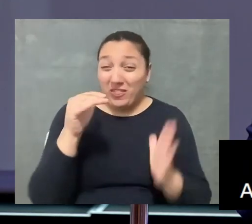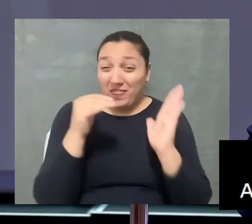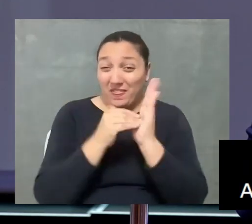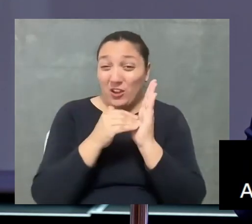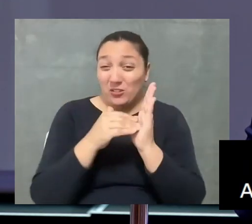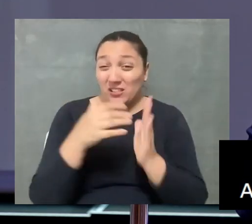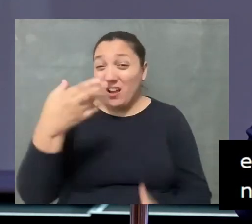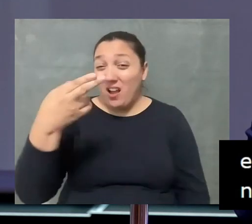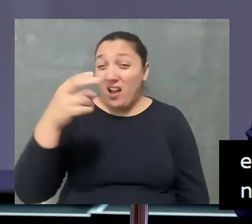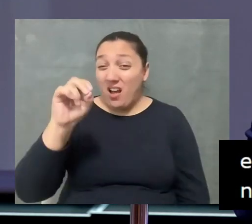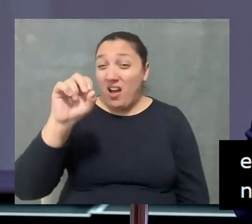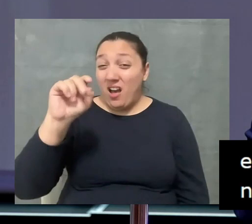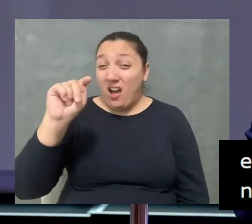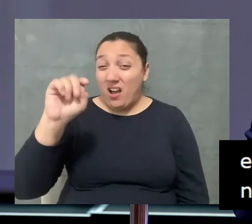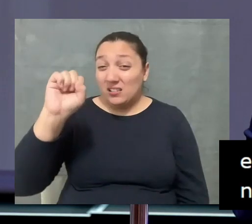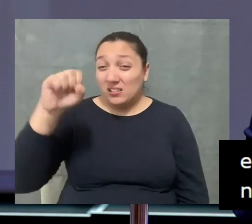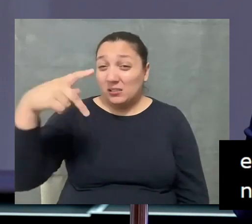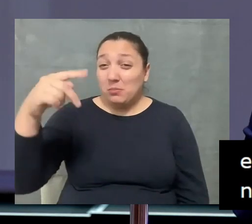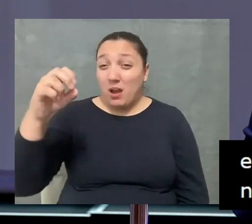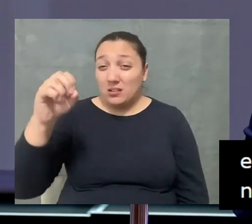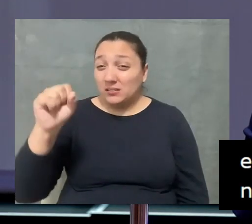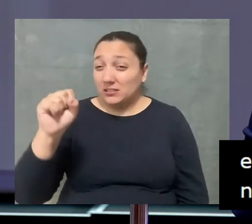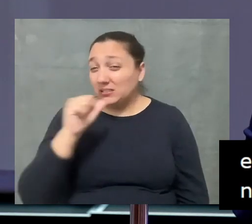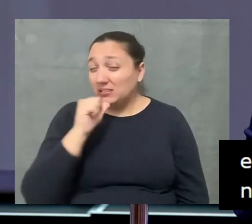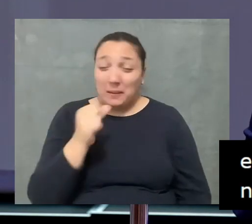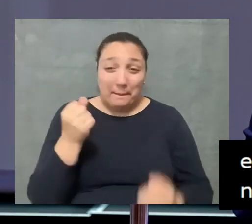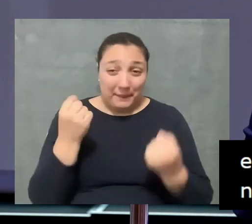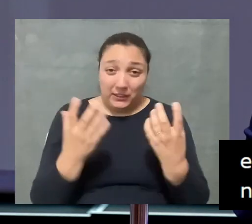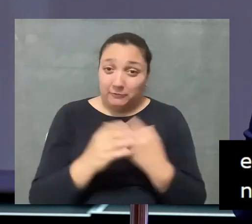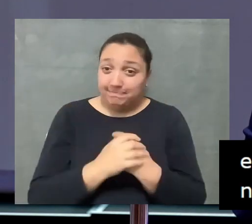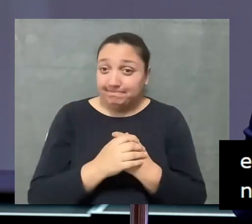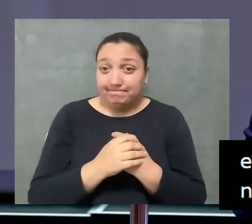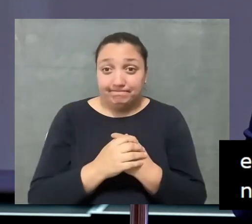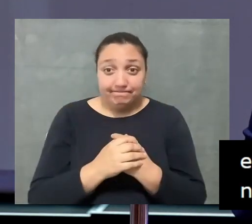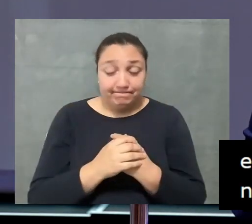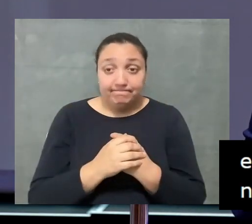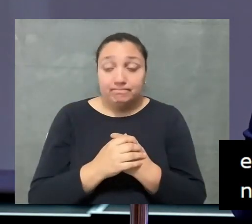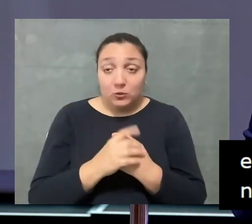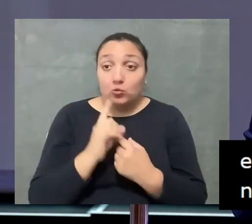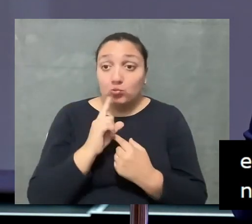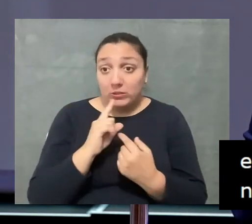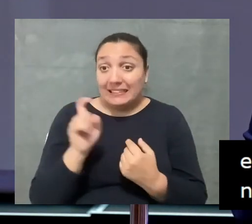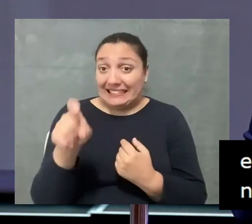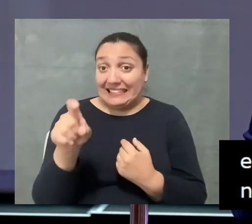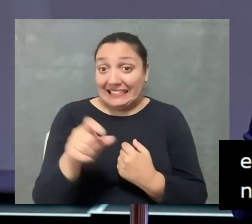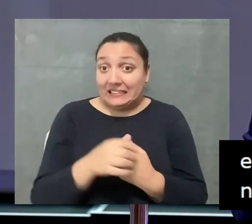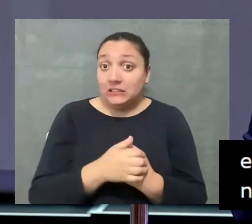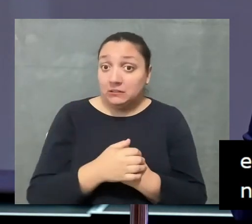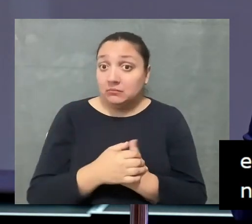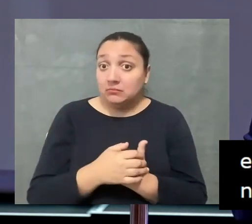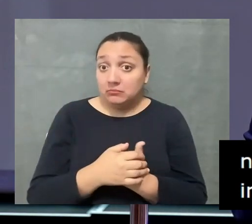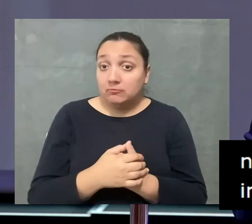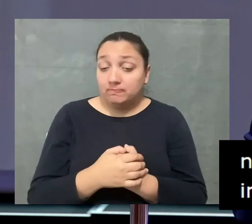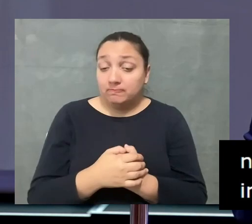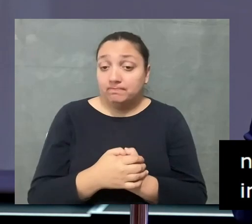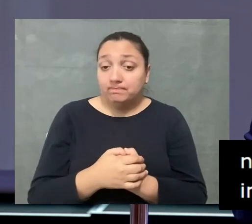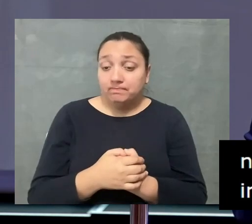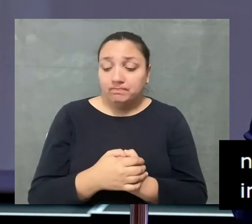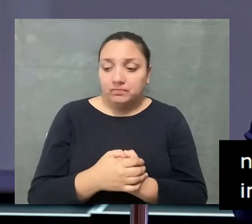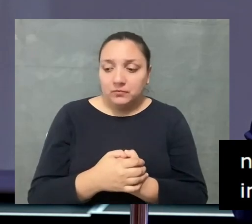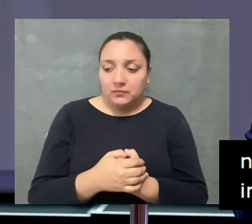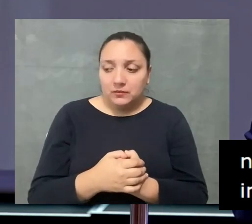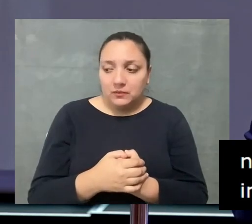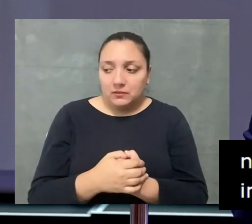not that many. And there is a real demand for it. I get, I think the